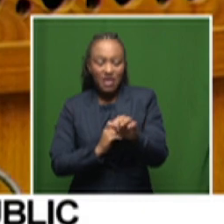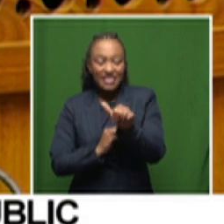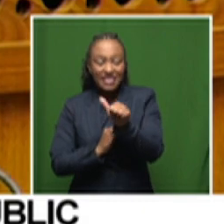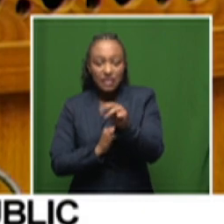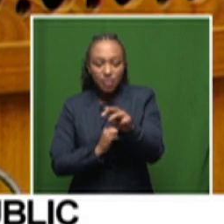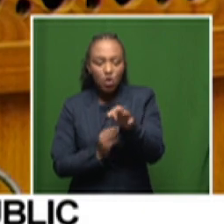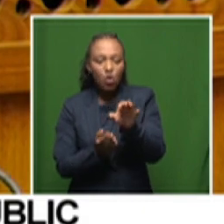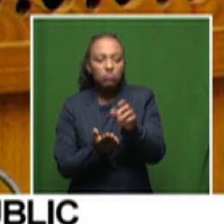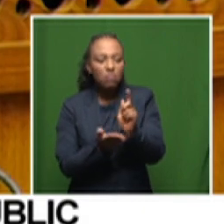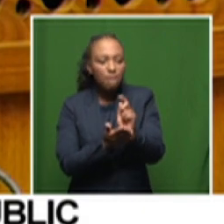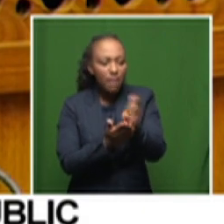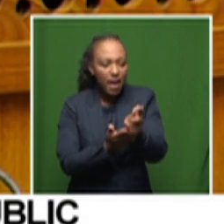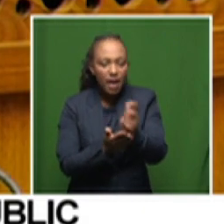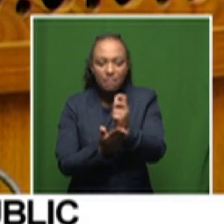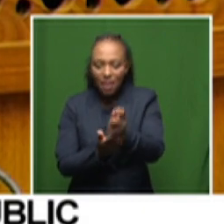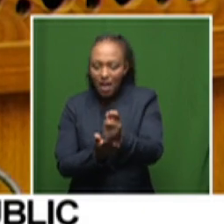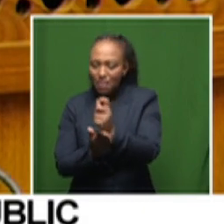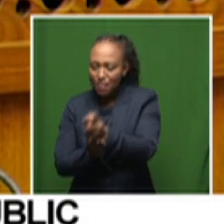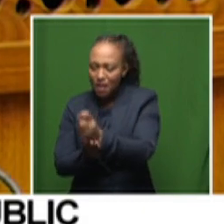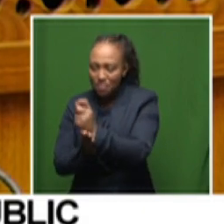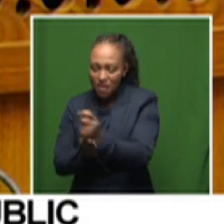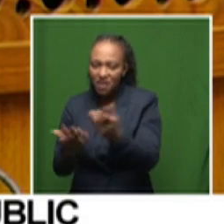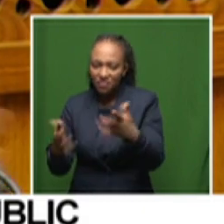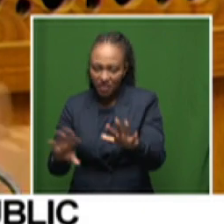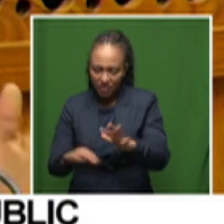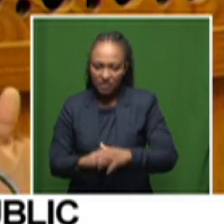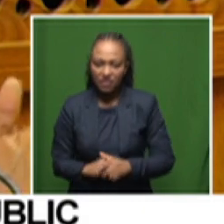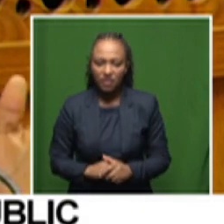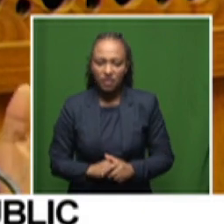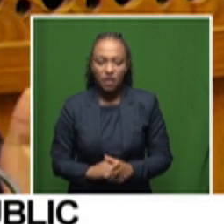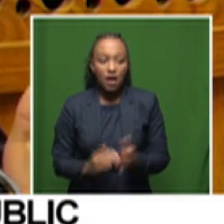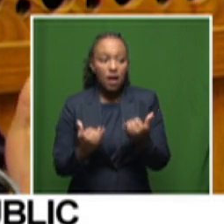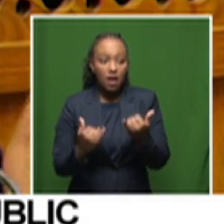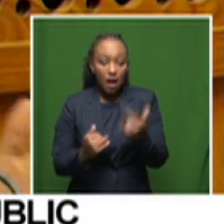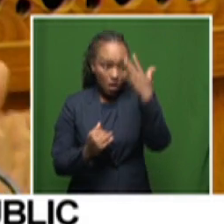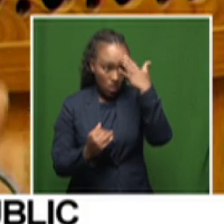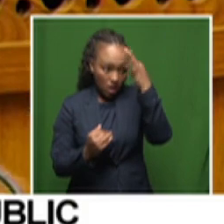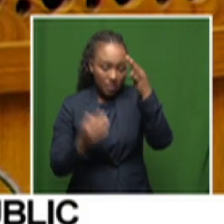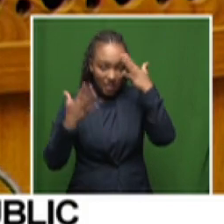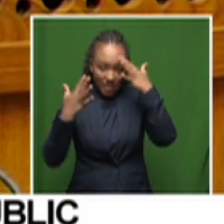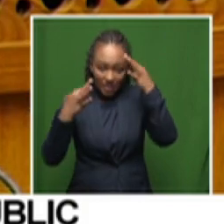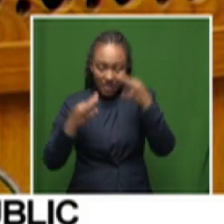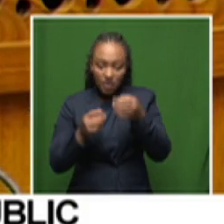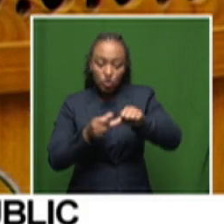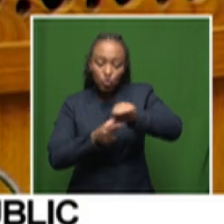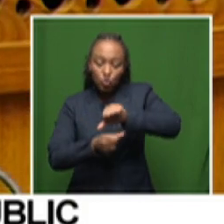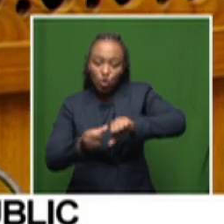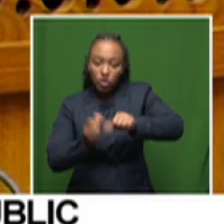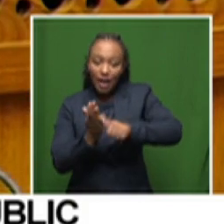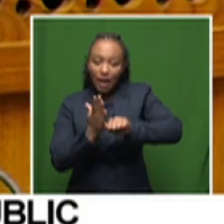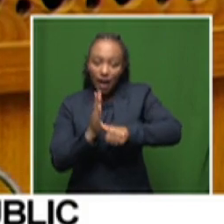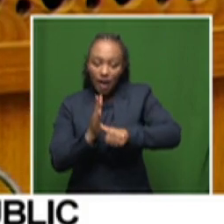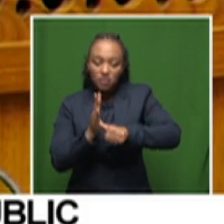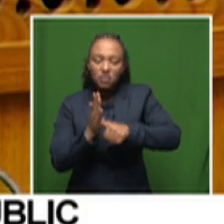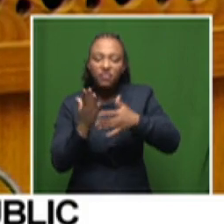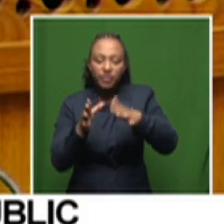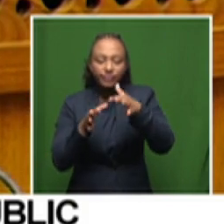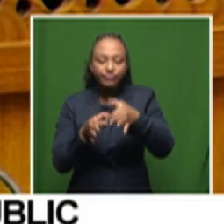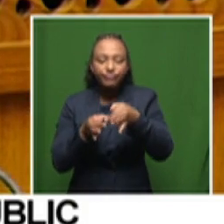6 million people. The government has decided to extend the social relief of distress grant